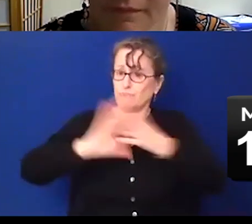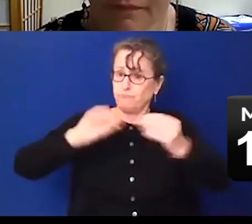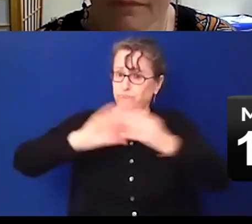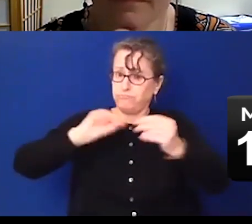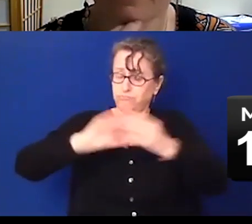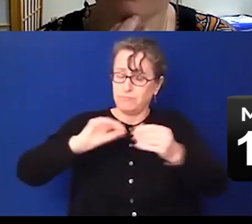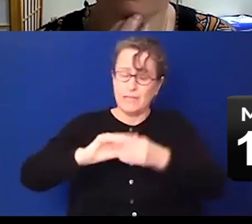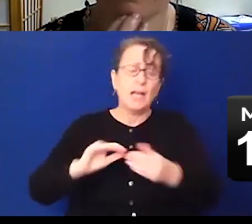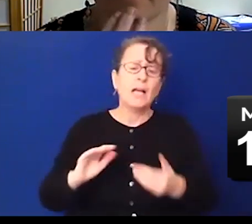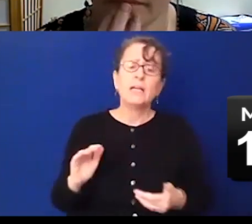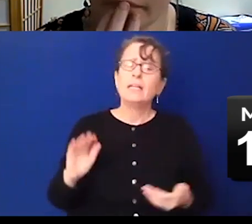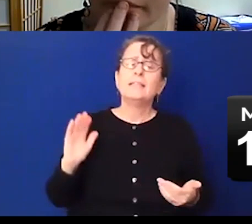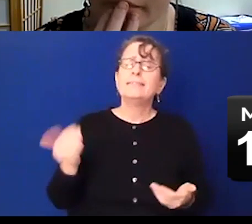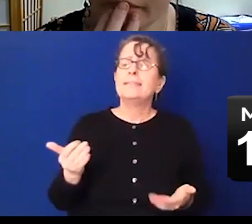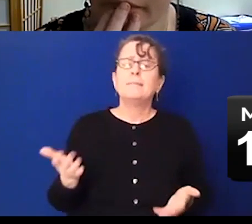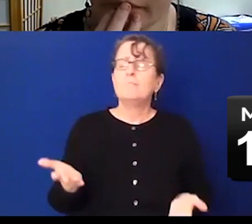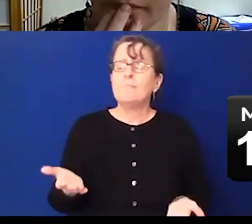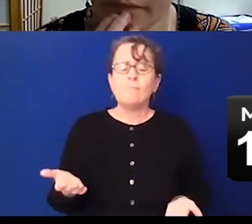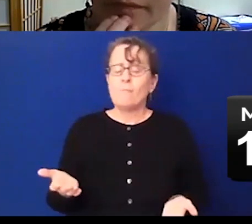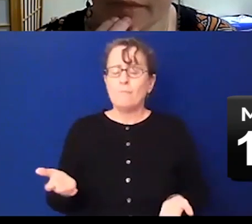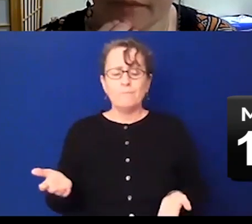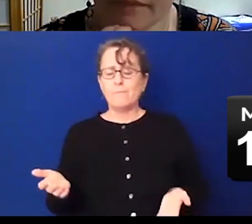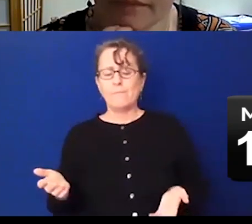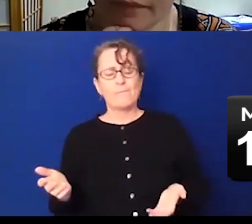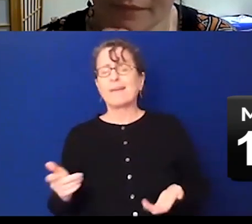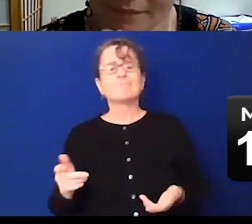you're not gonna get us on the yearly